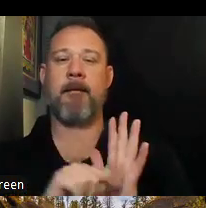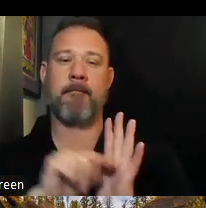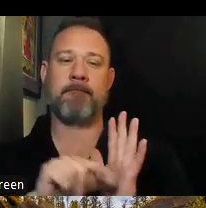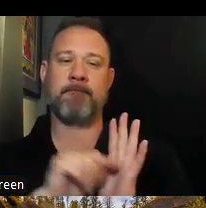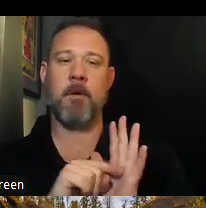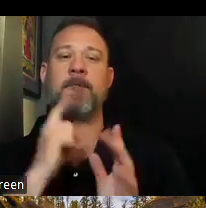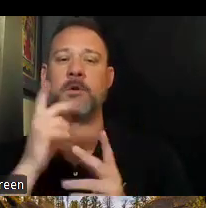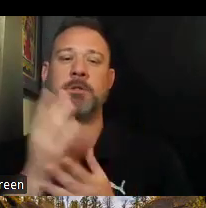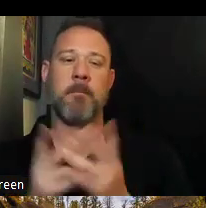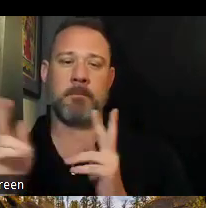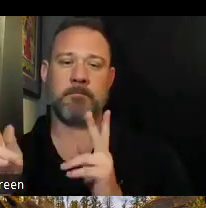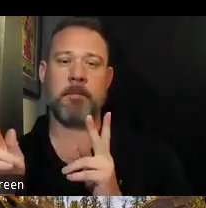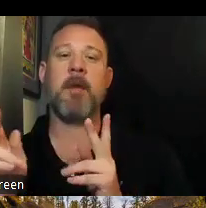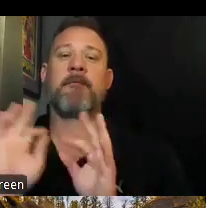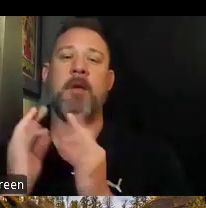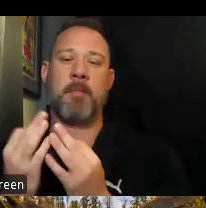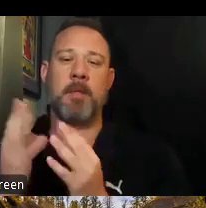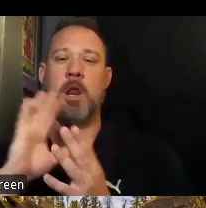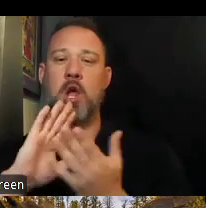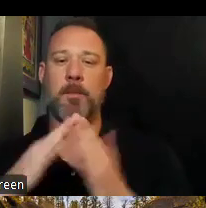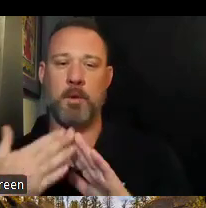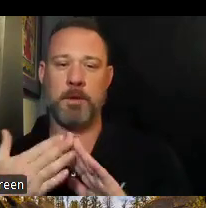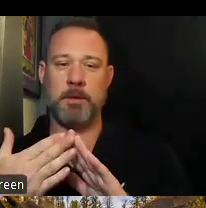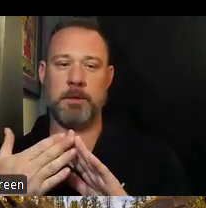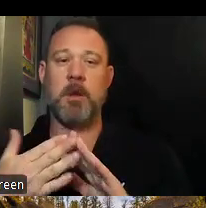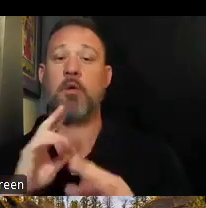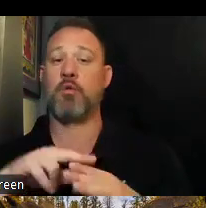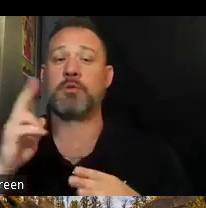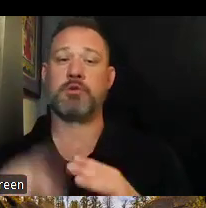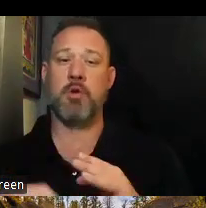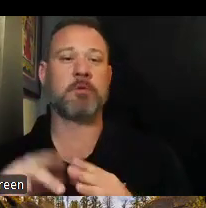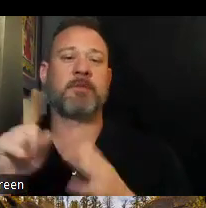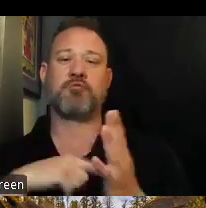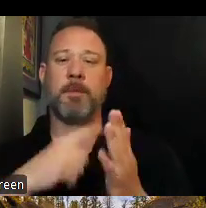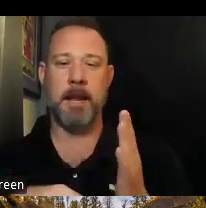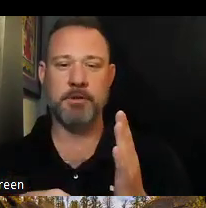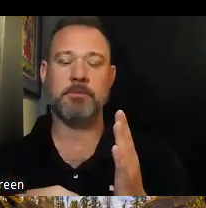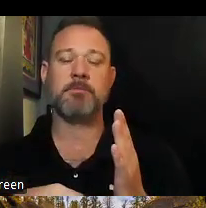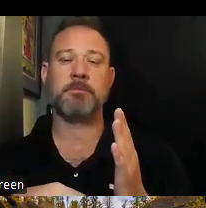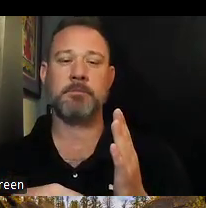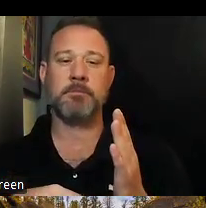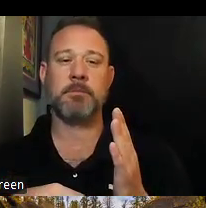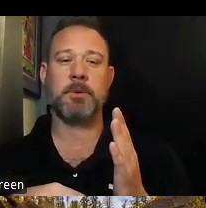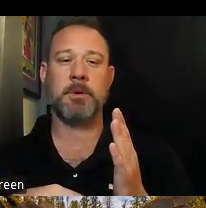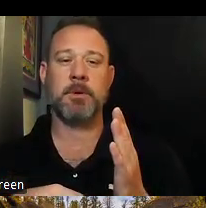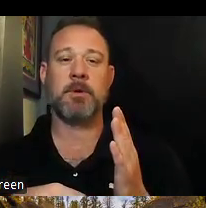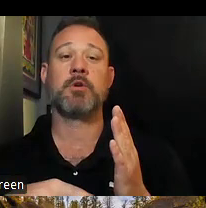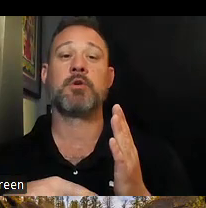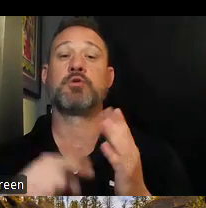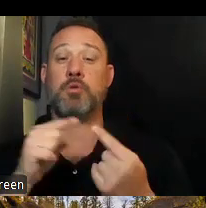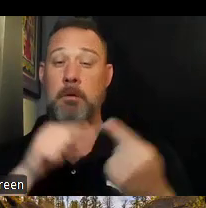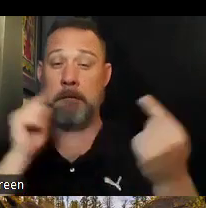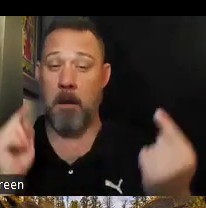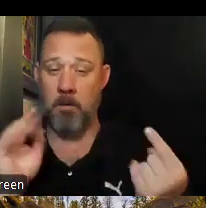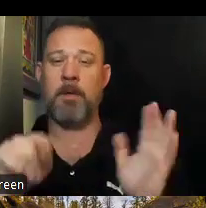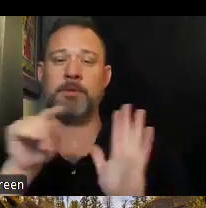some victims, families, and communities as a result of systemic discrimination and biases. To counter these negative impacts and